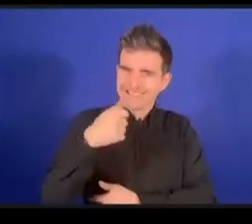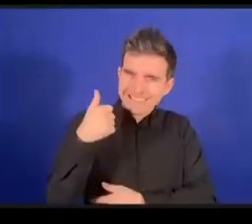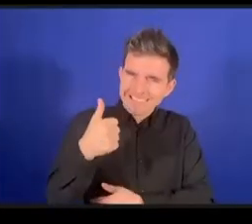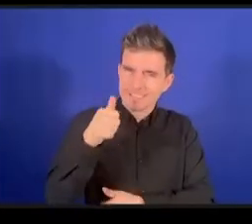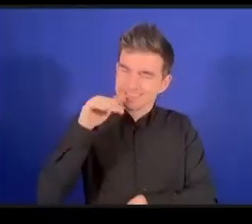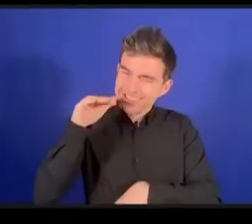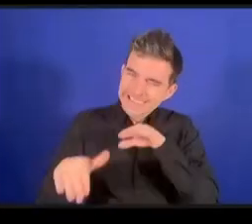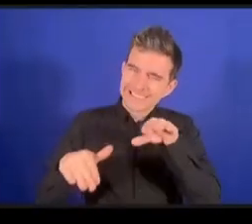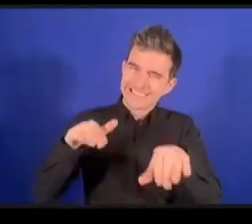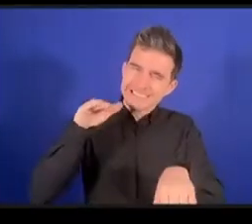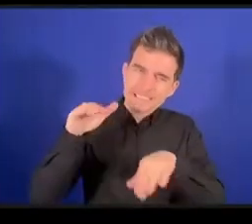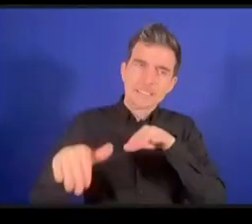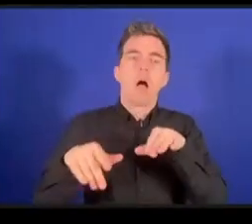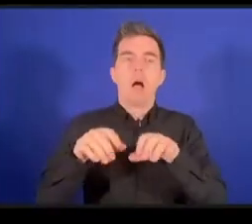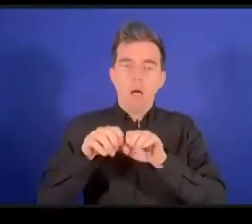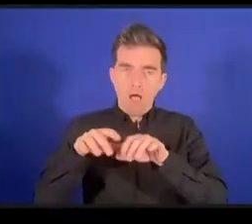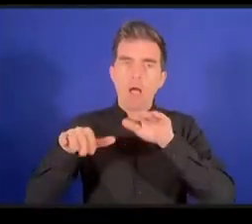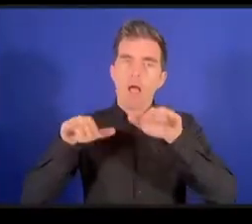vital importance.